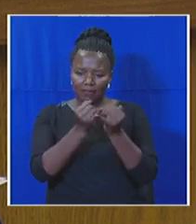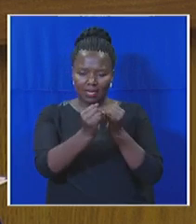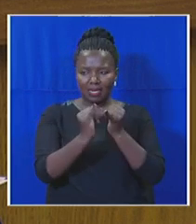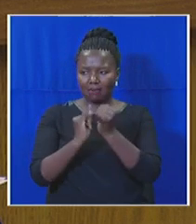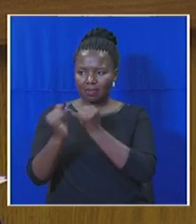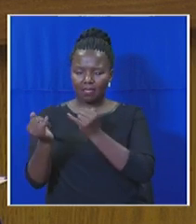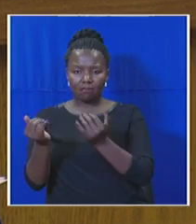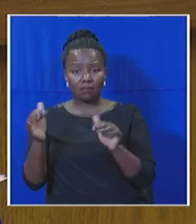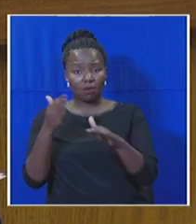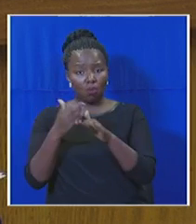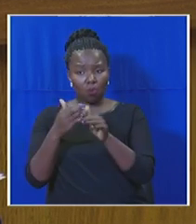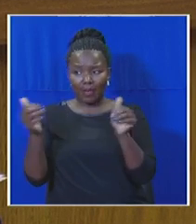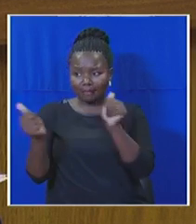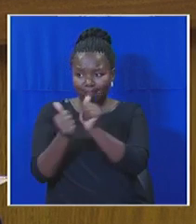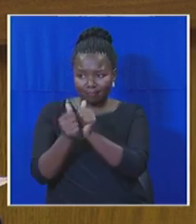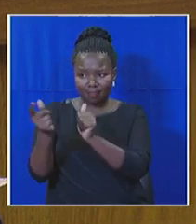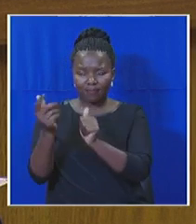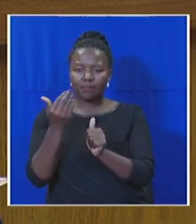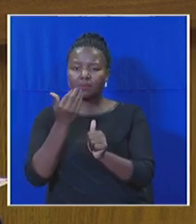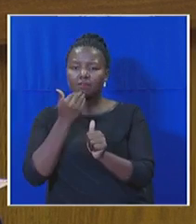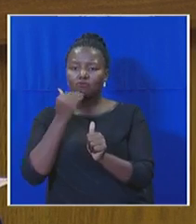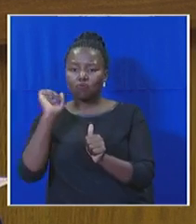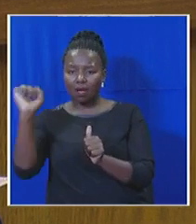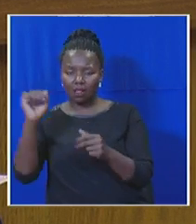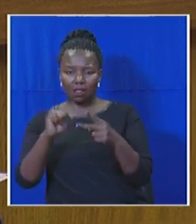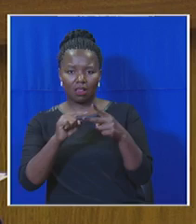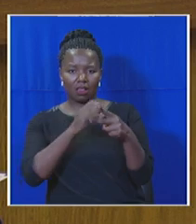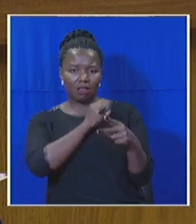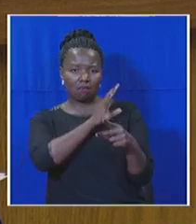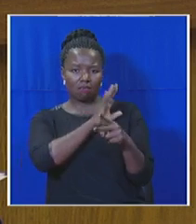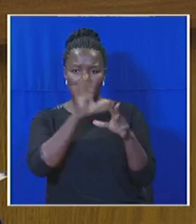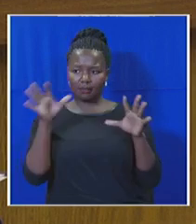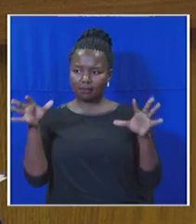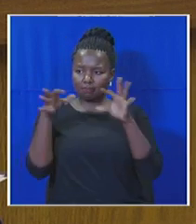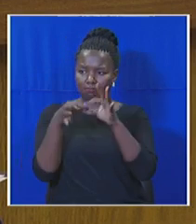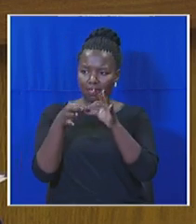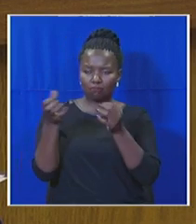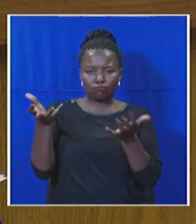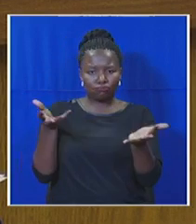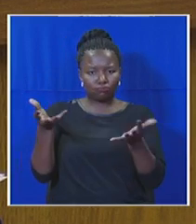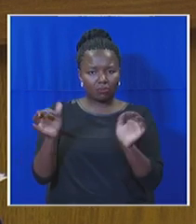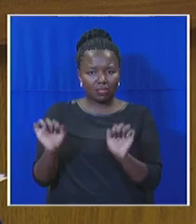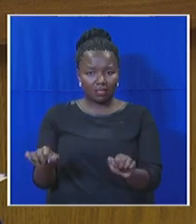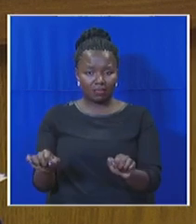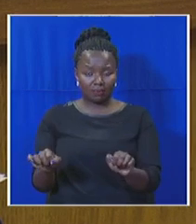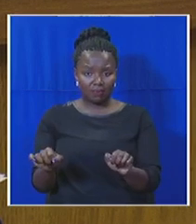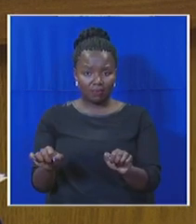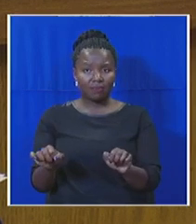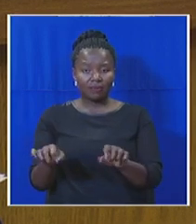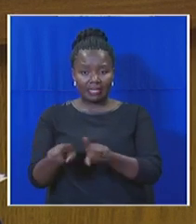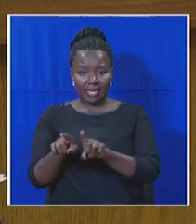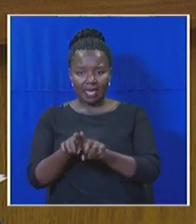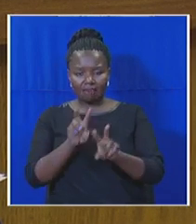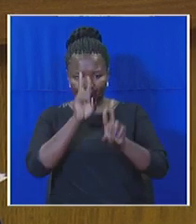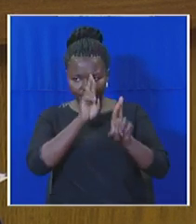Israel within internationally recognized borders based on those